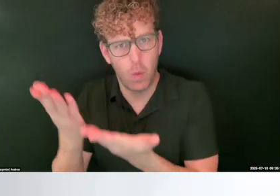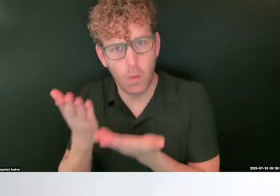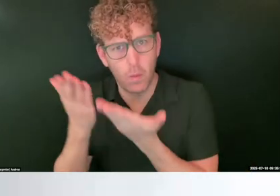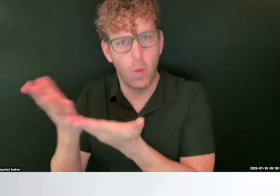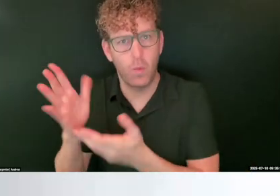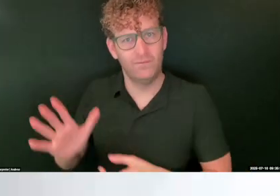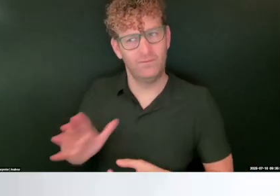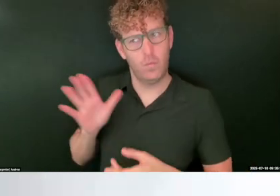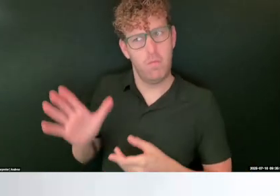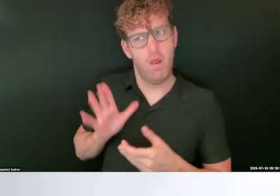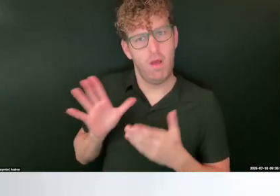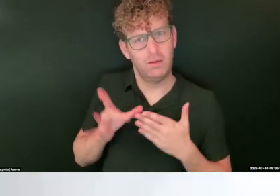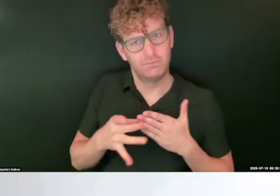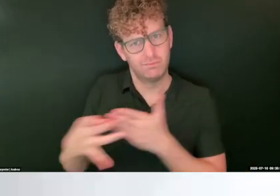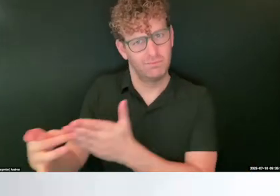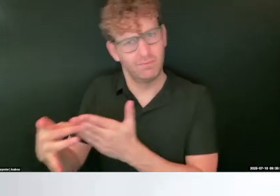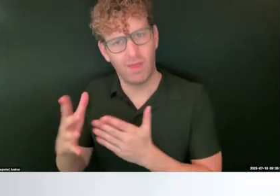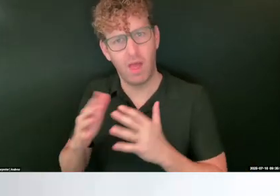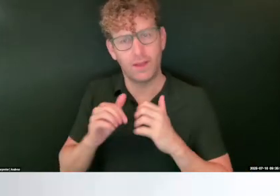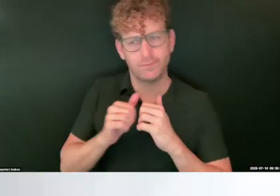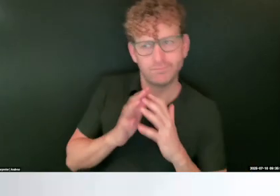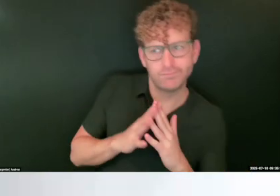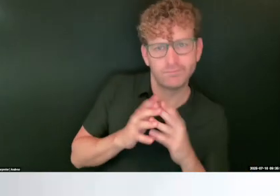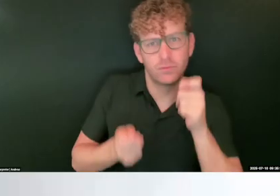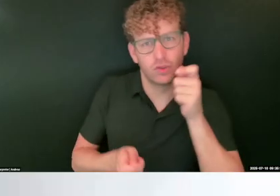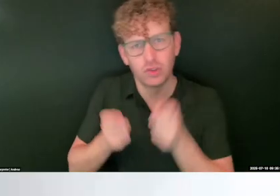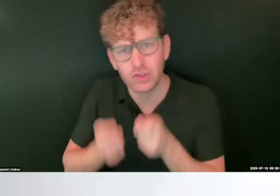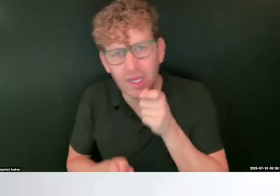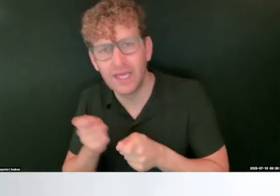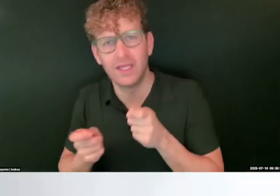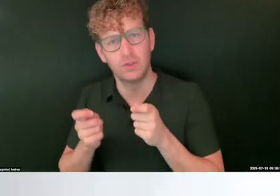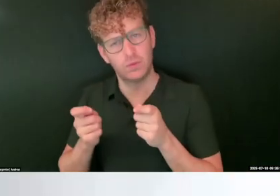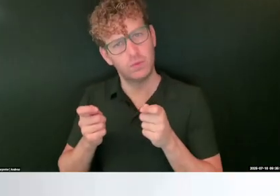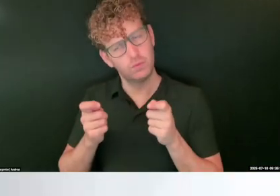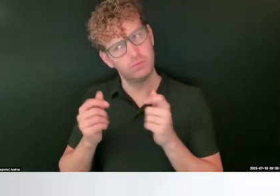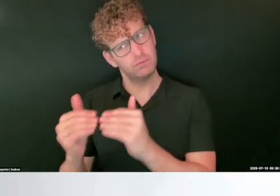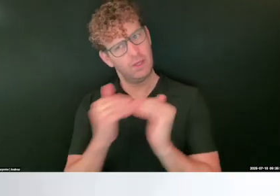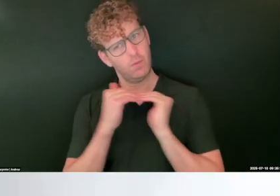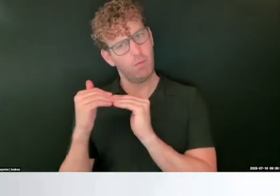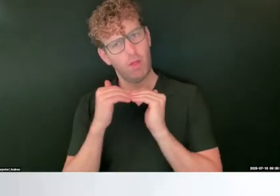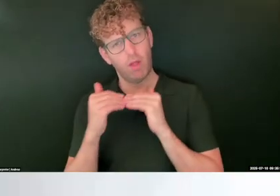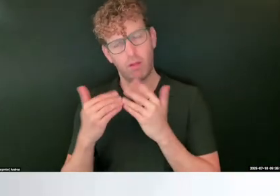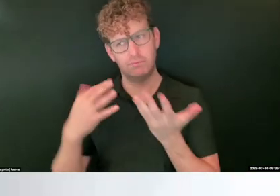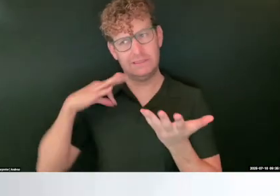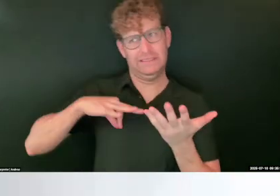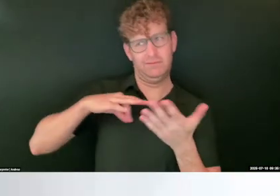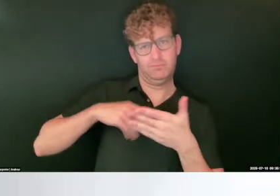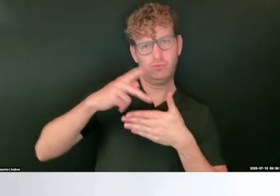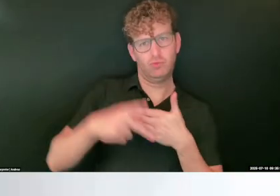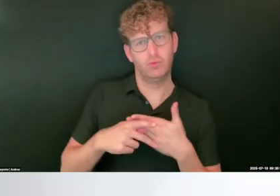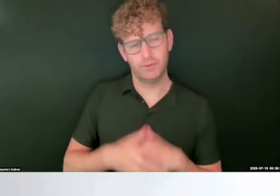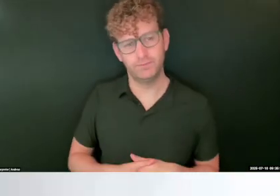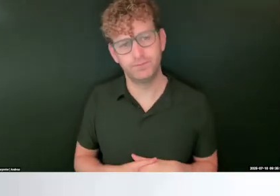these guidelines and implement necessary changes to achieve a more equitable and aligned suite of incentive